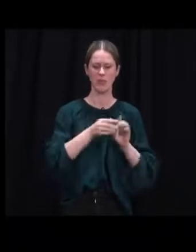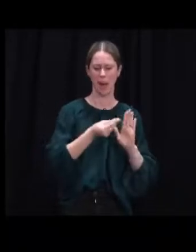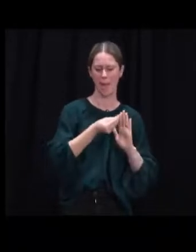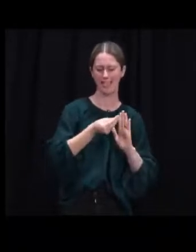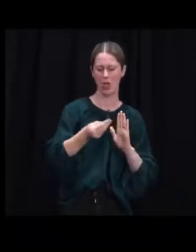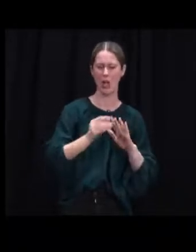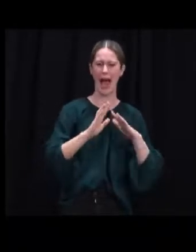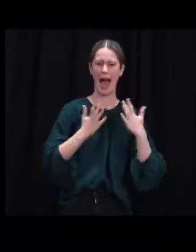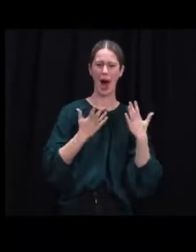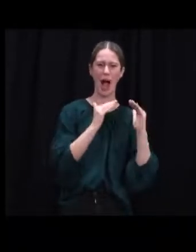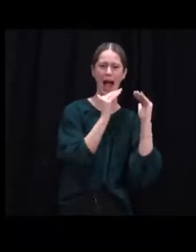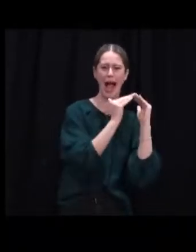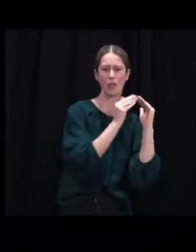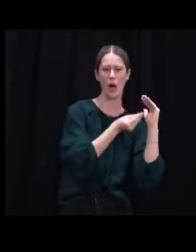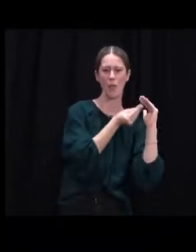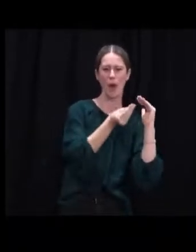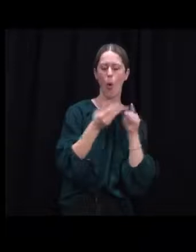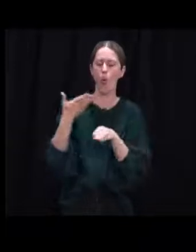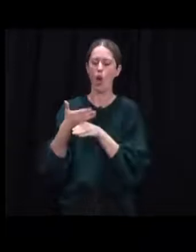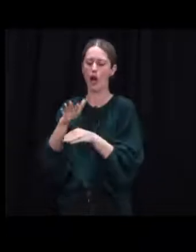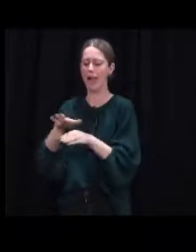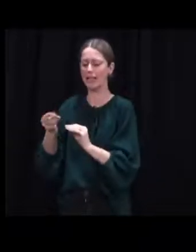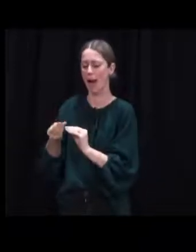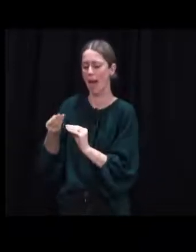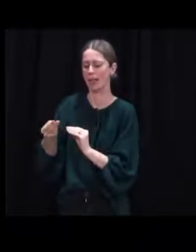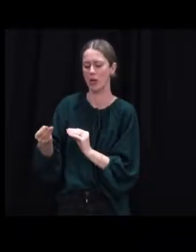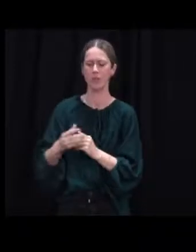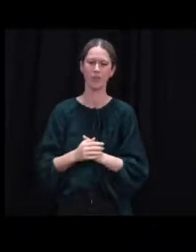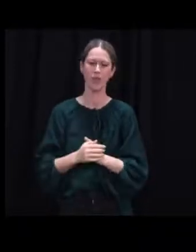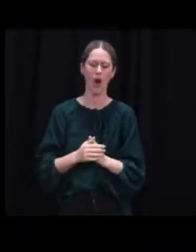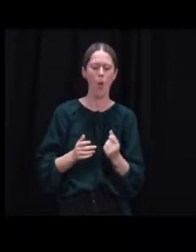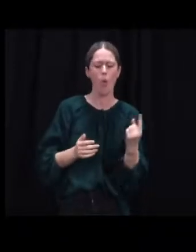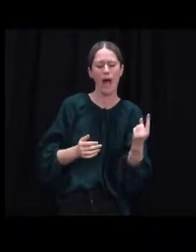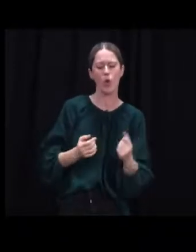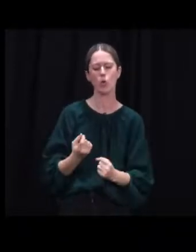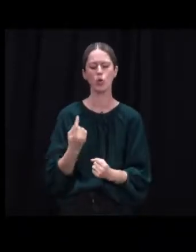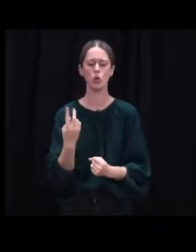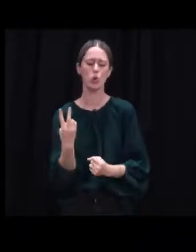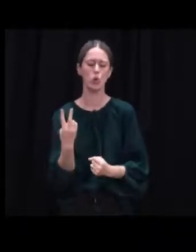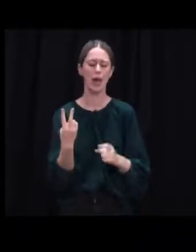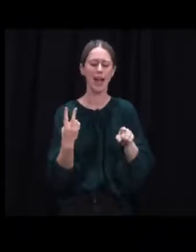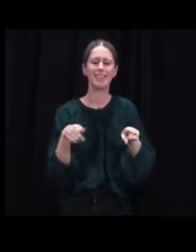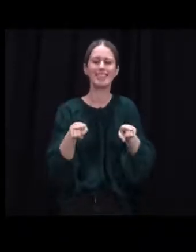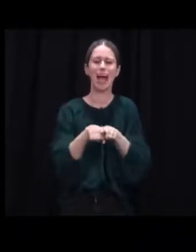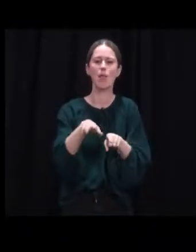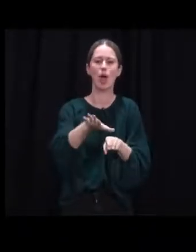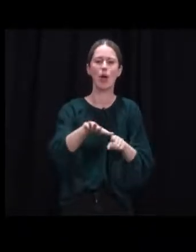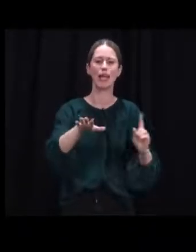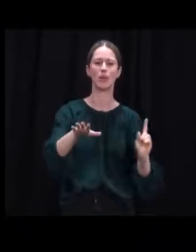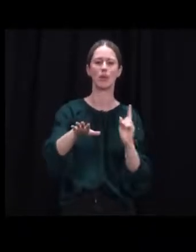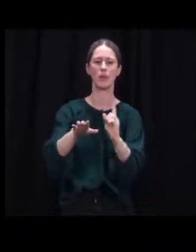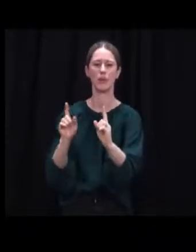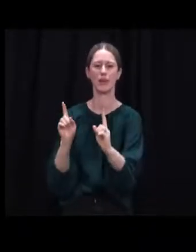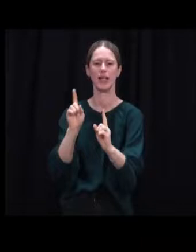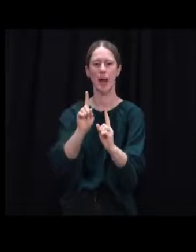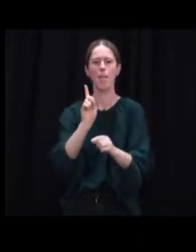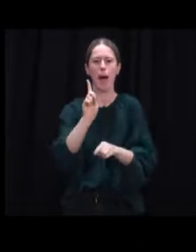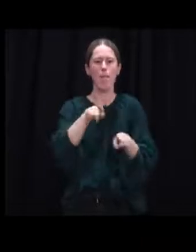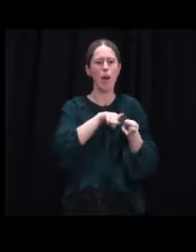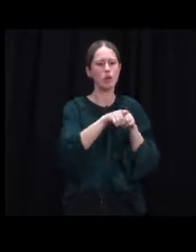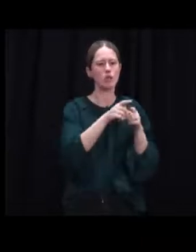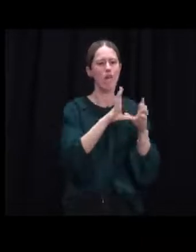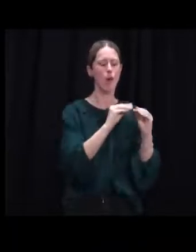At present, the majority of the links between cases are within households or workplaces. There are some cases that are identified